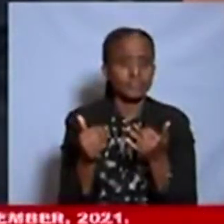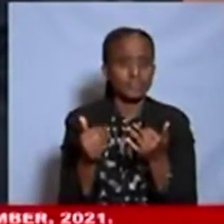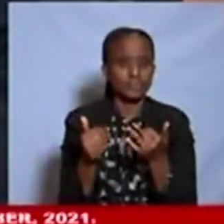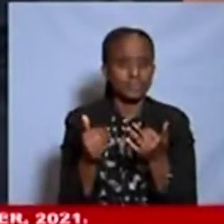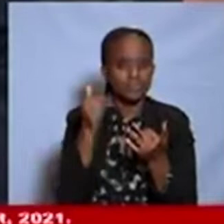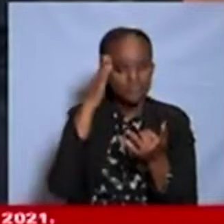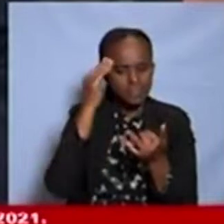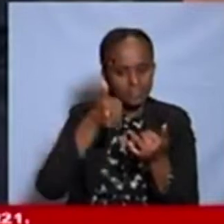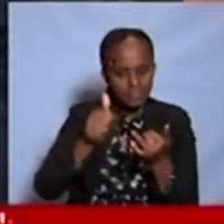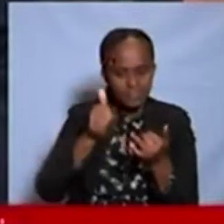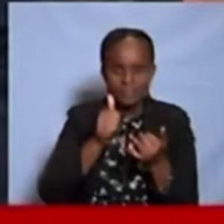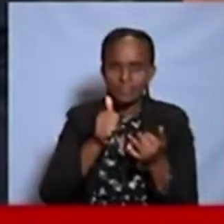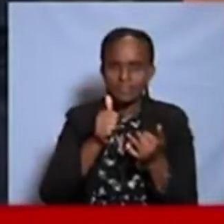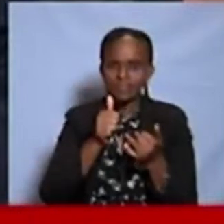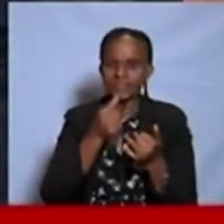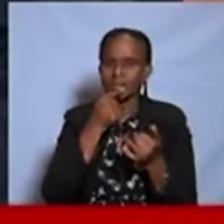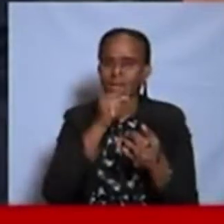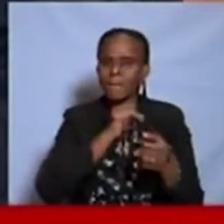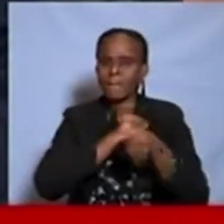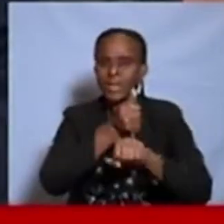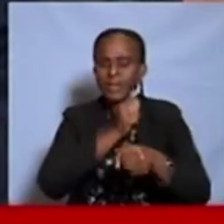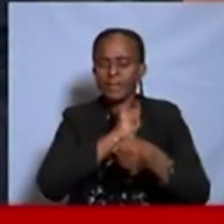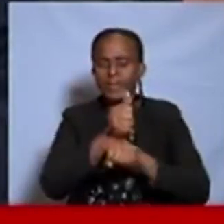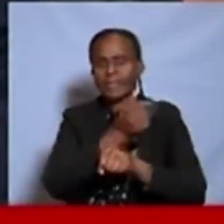are you condoning this?